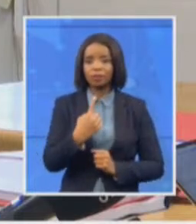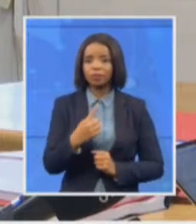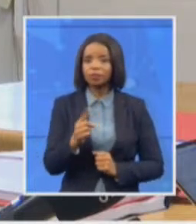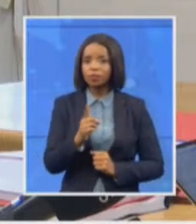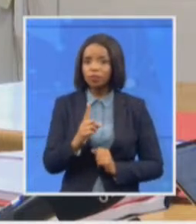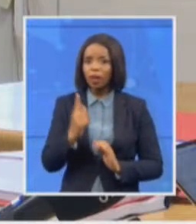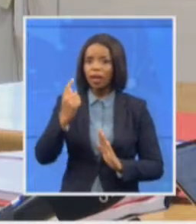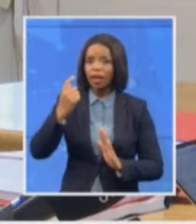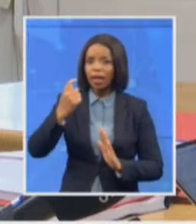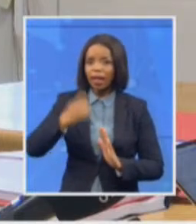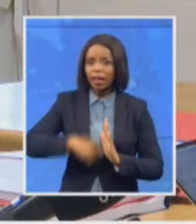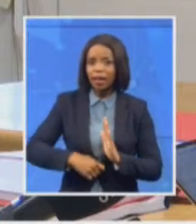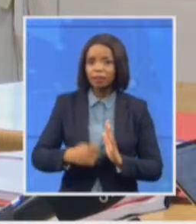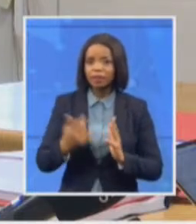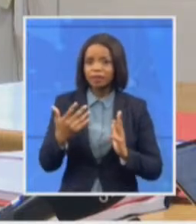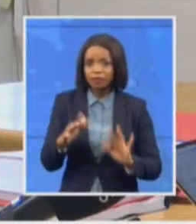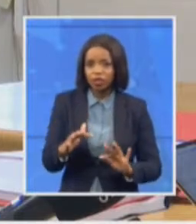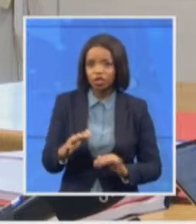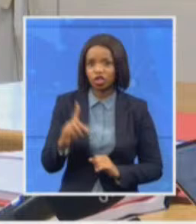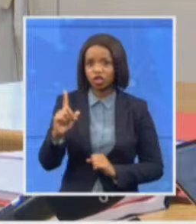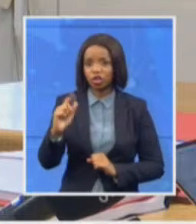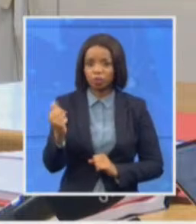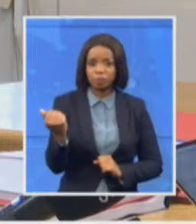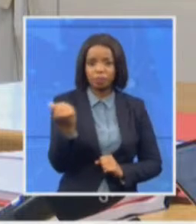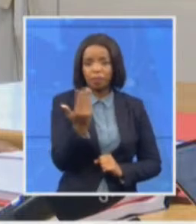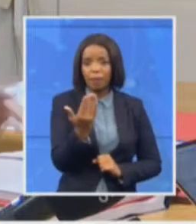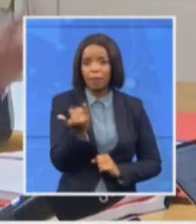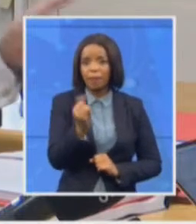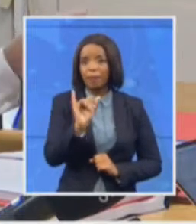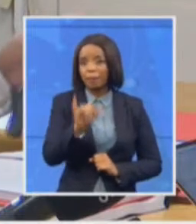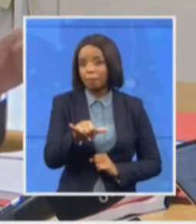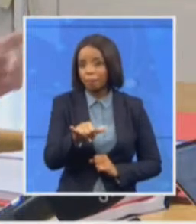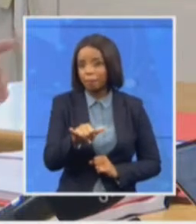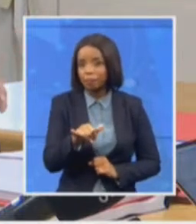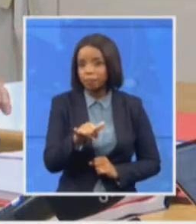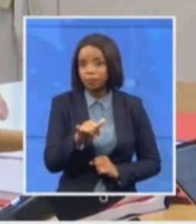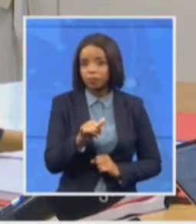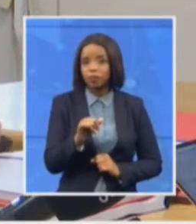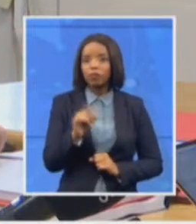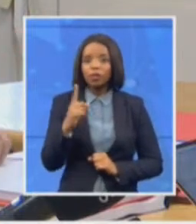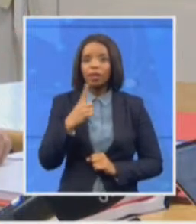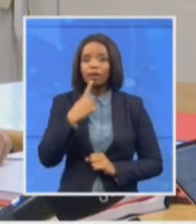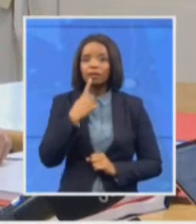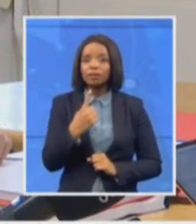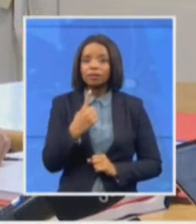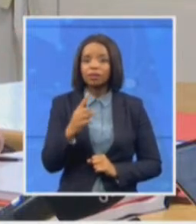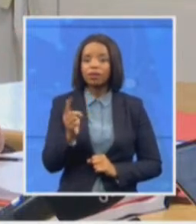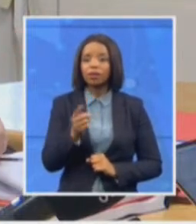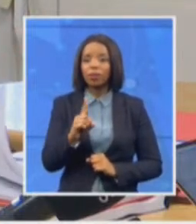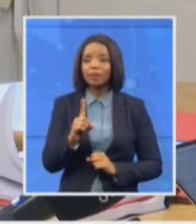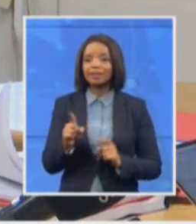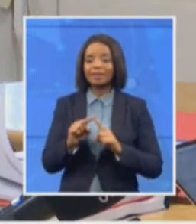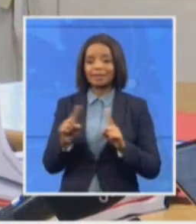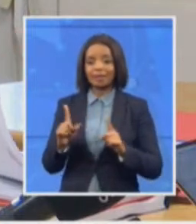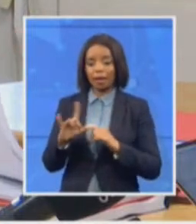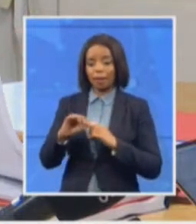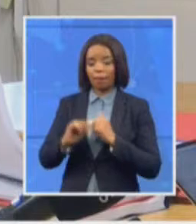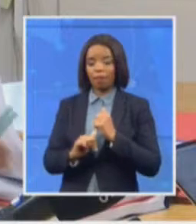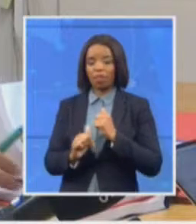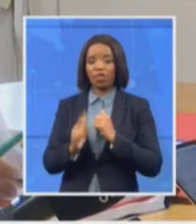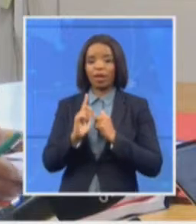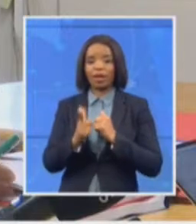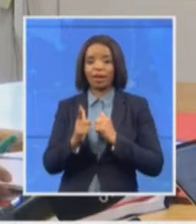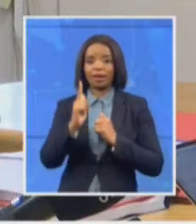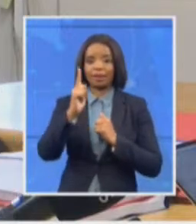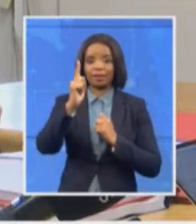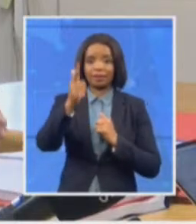extremely strange that a month later, and it's part of your papers, The settlement. But is he not saying